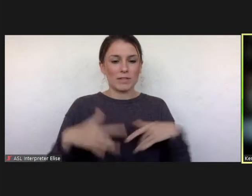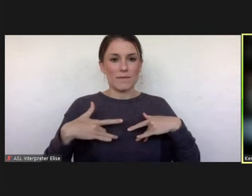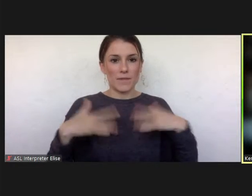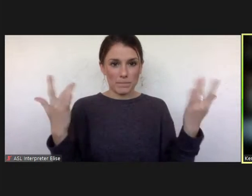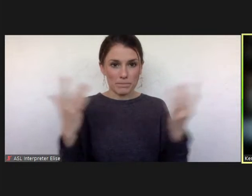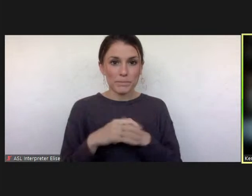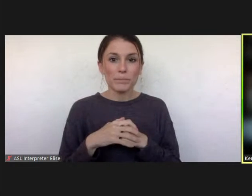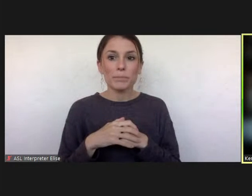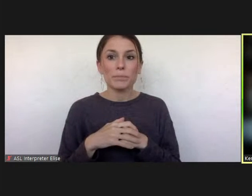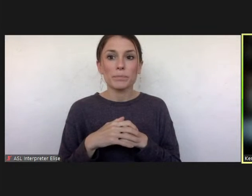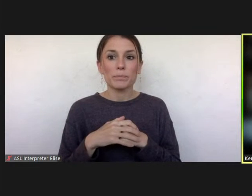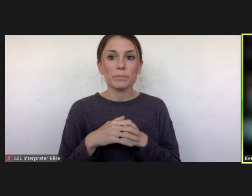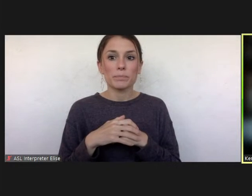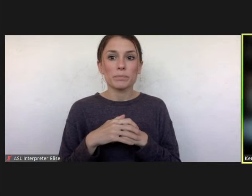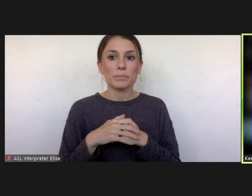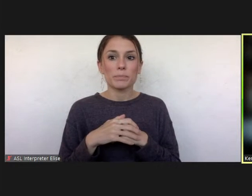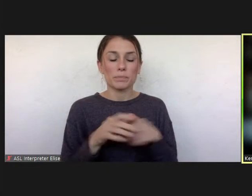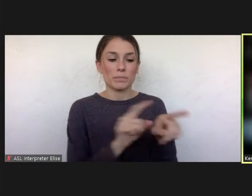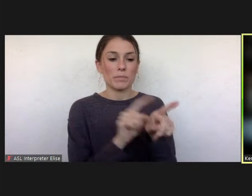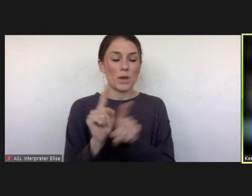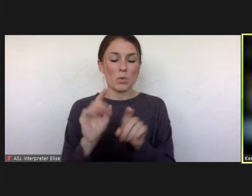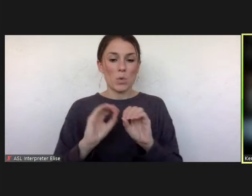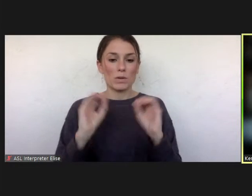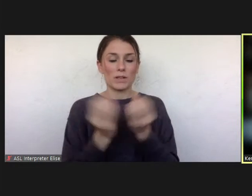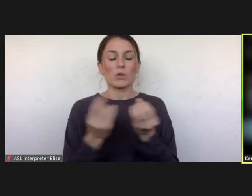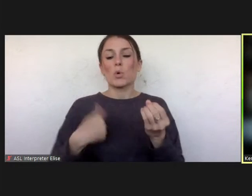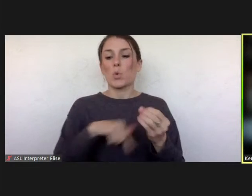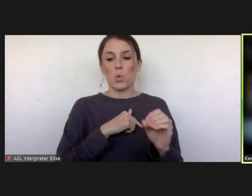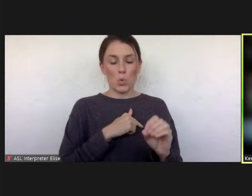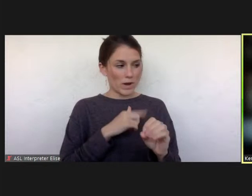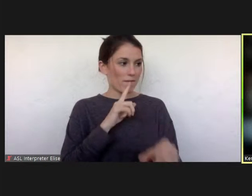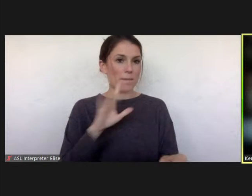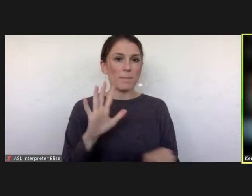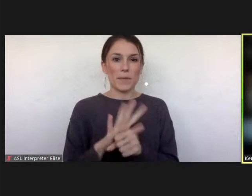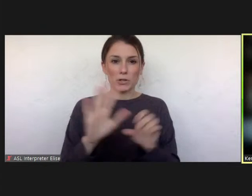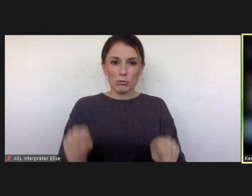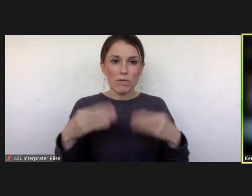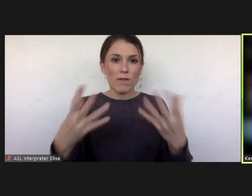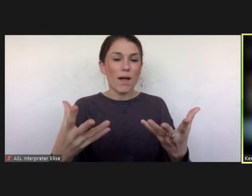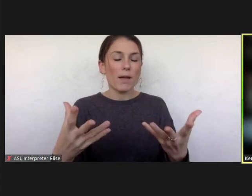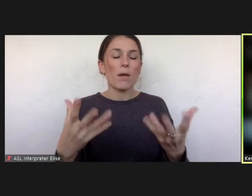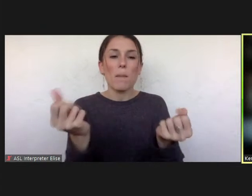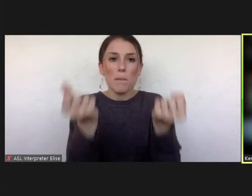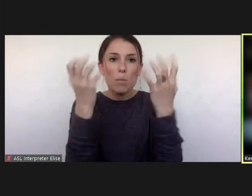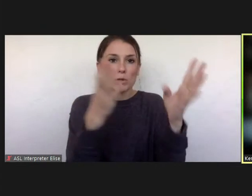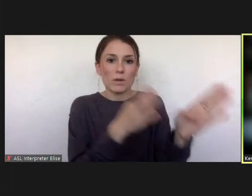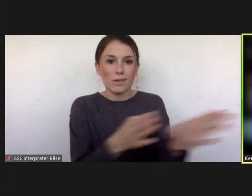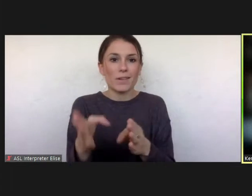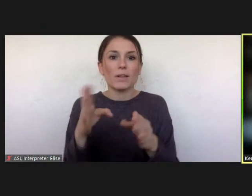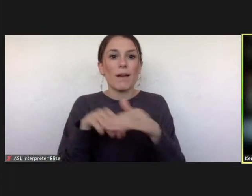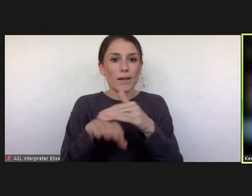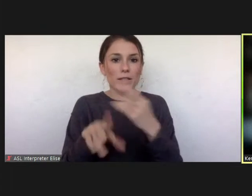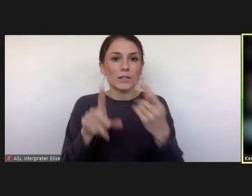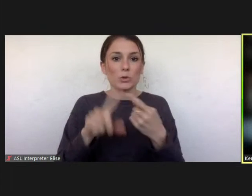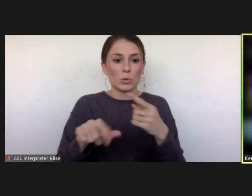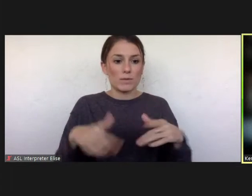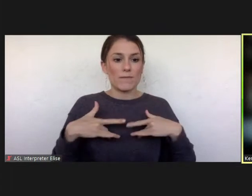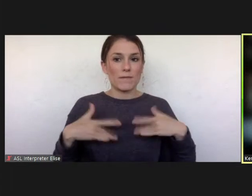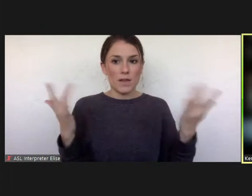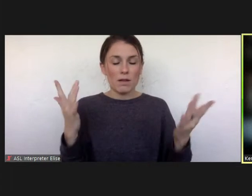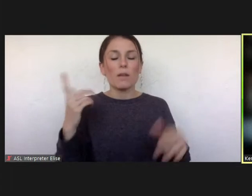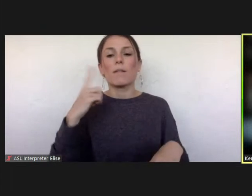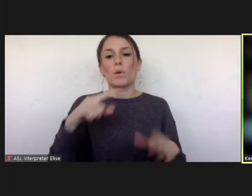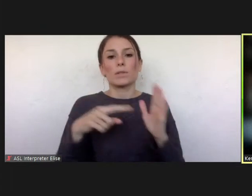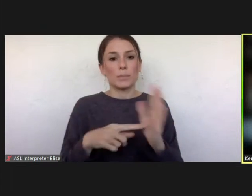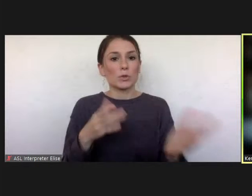Organizationally, we have committed to providing multimodal access to events, which includes services such as